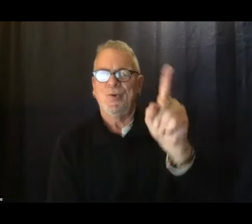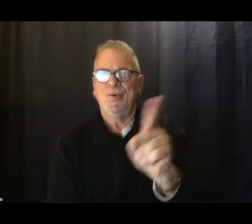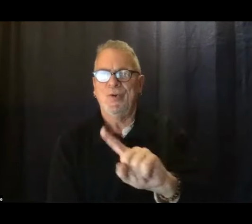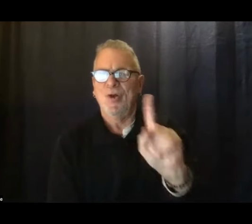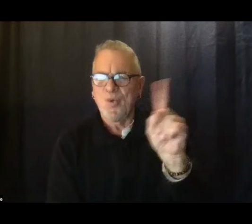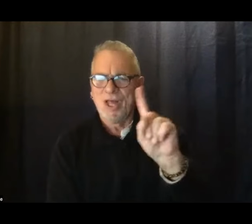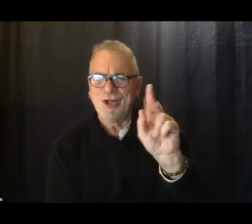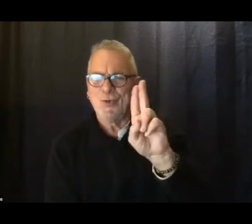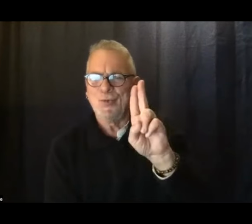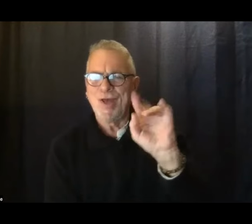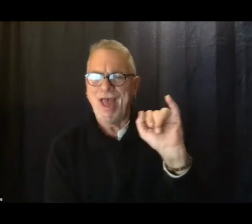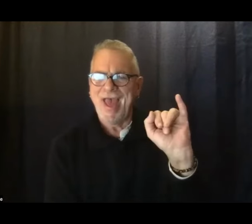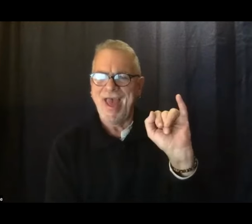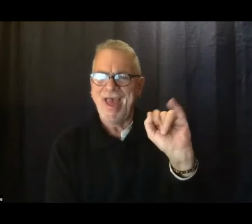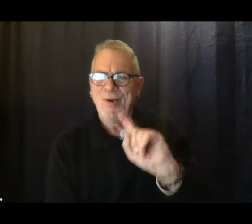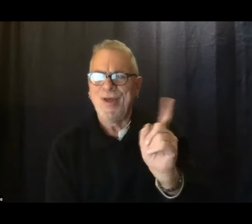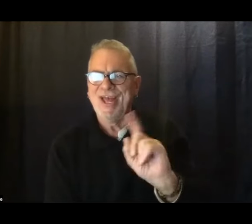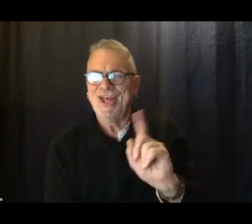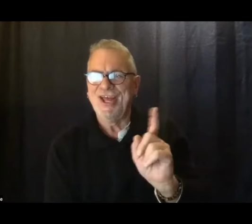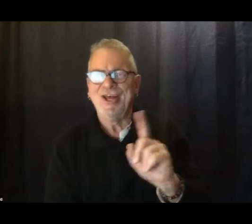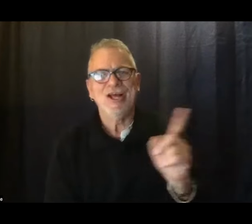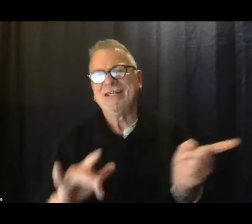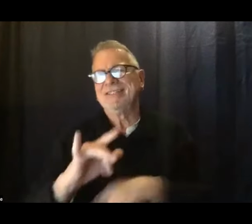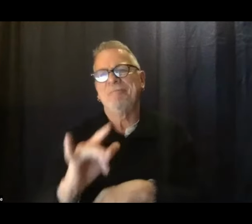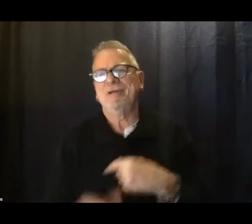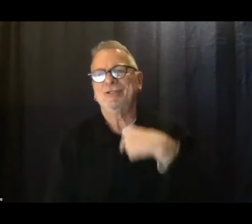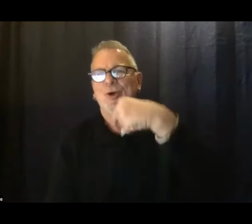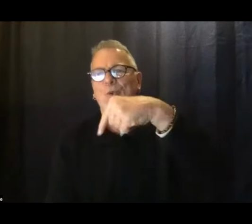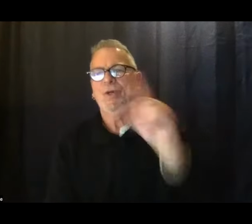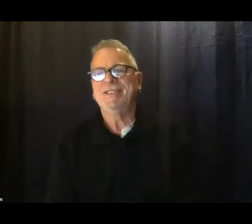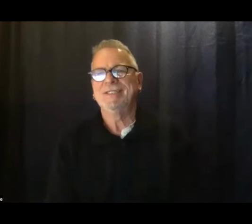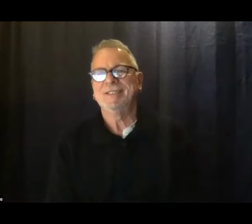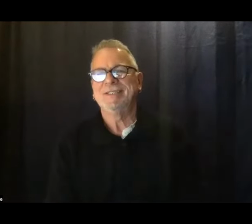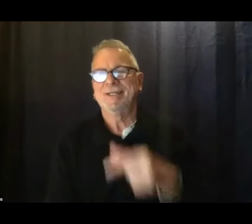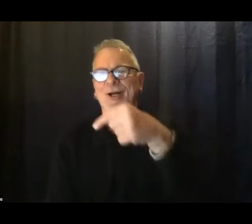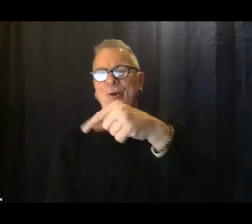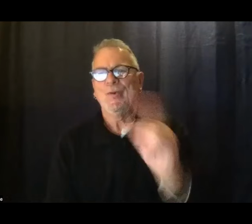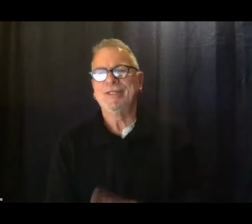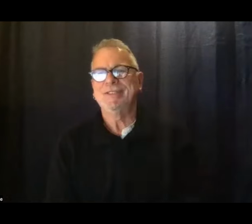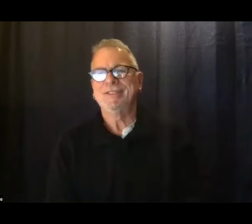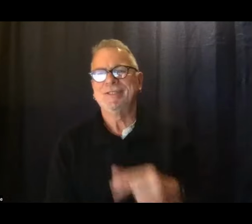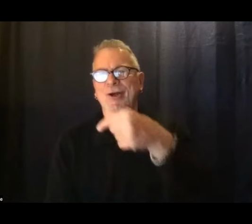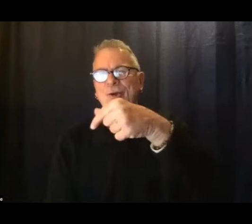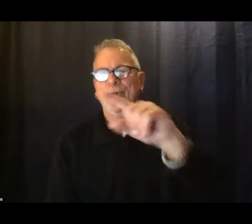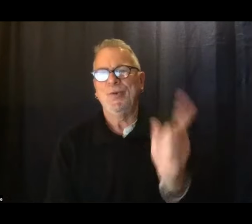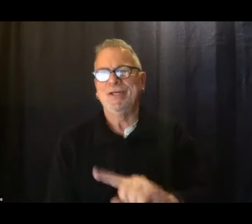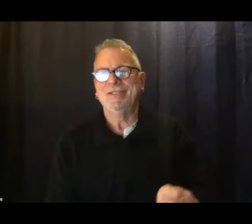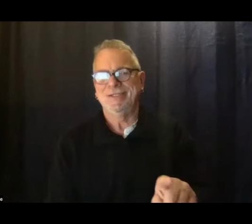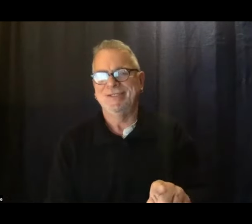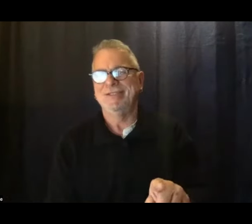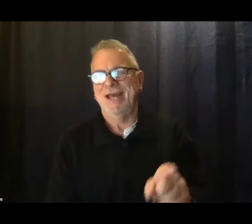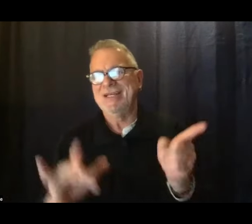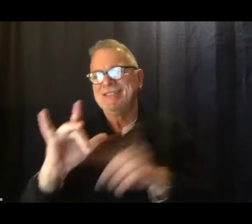with. Quiz, Q to the Z. Where'd the U go? Where'd the I go? So those are skipped. Quiz.